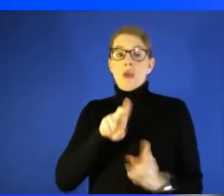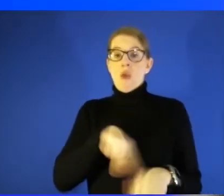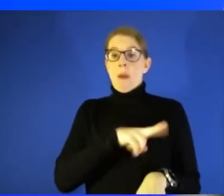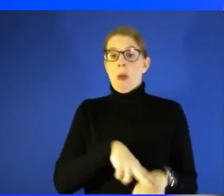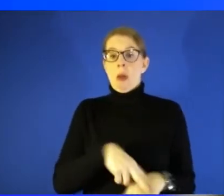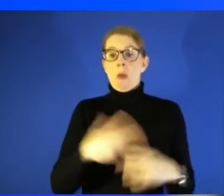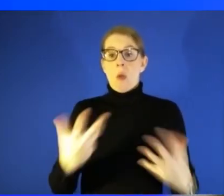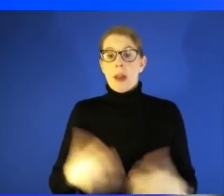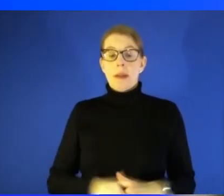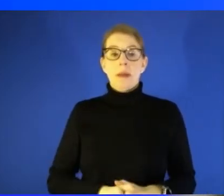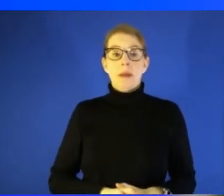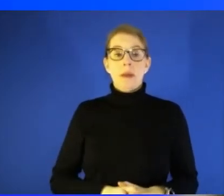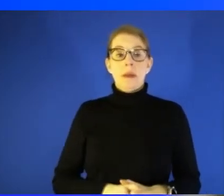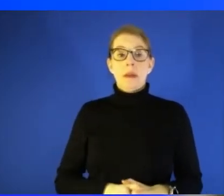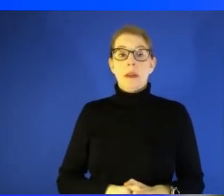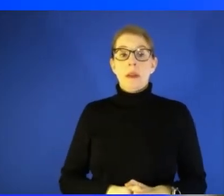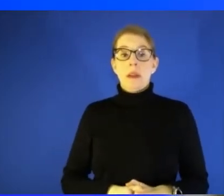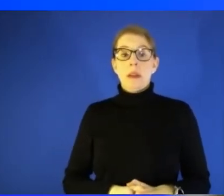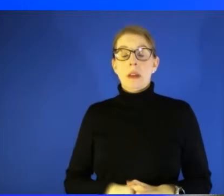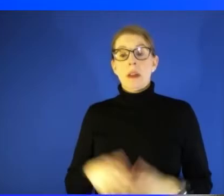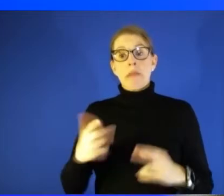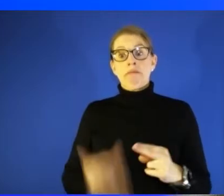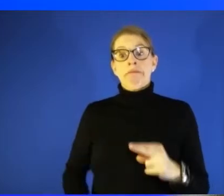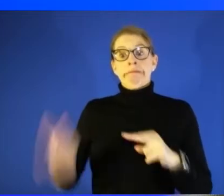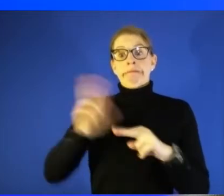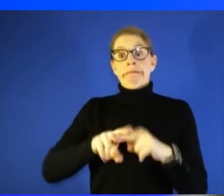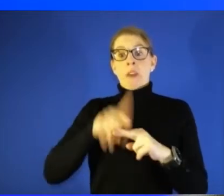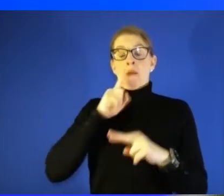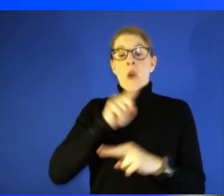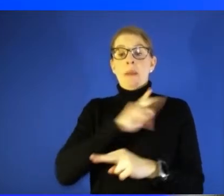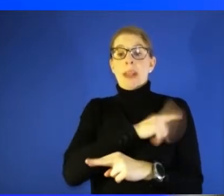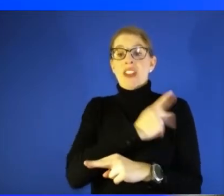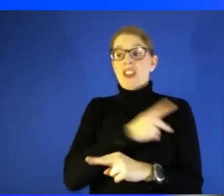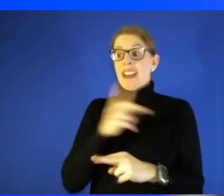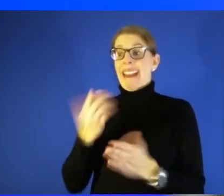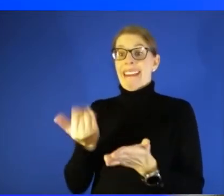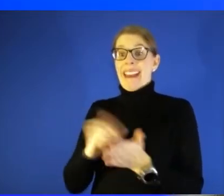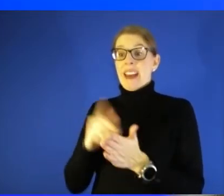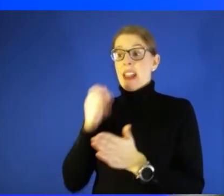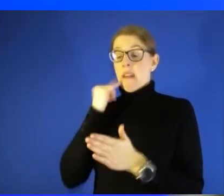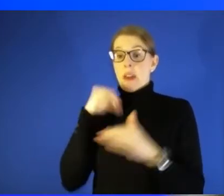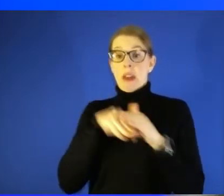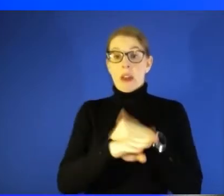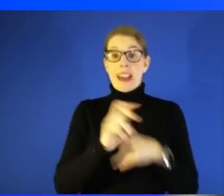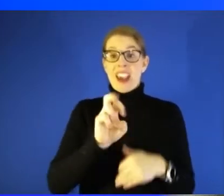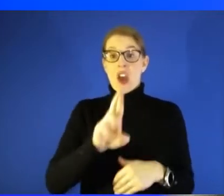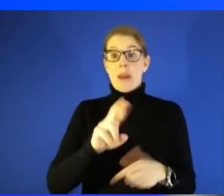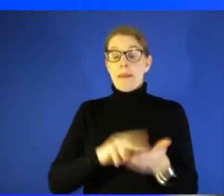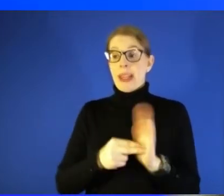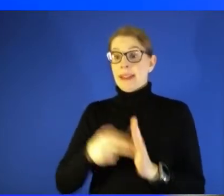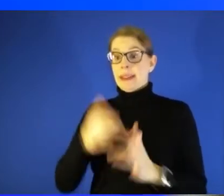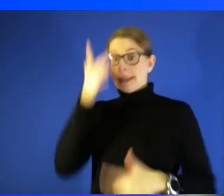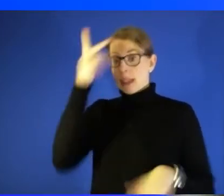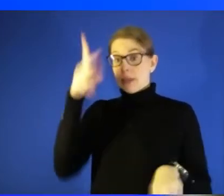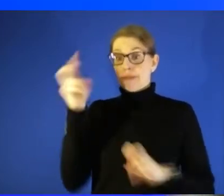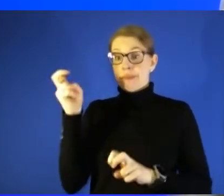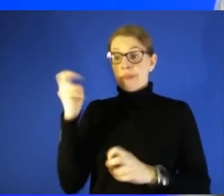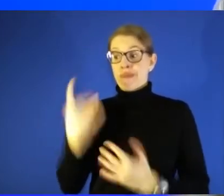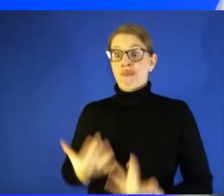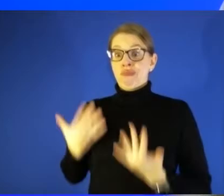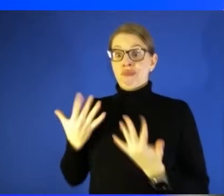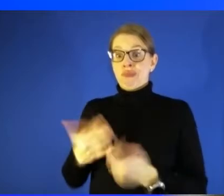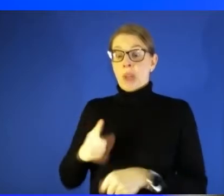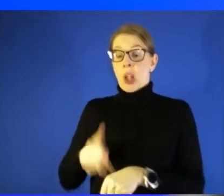that's a substantial increase, and those patients again are sicker, and they have to wait longer again